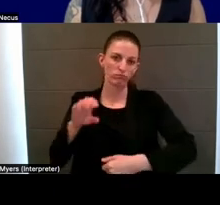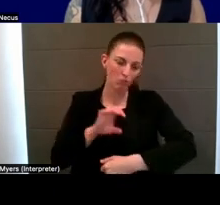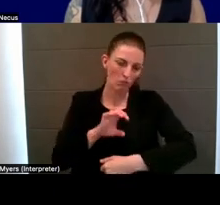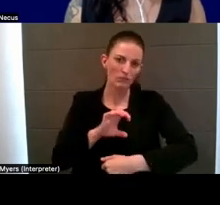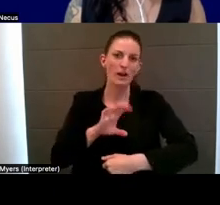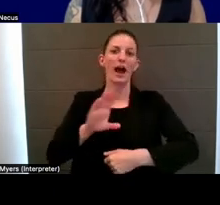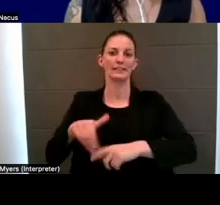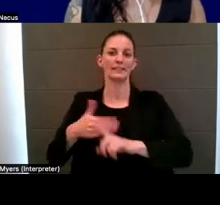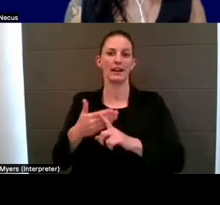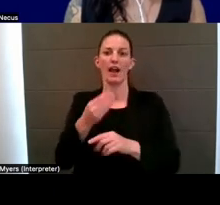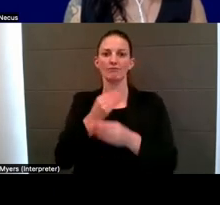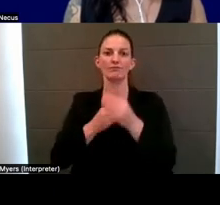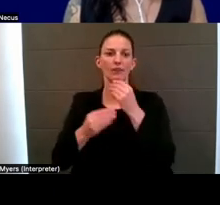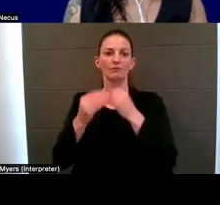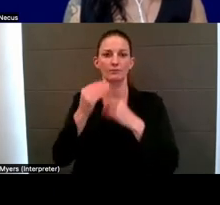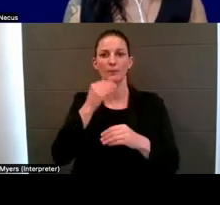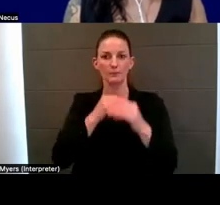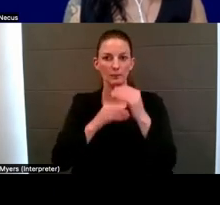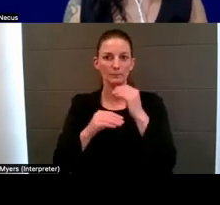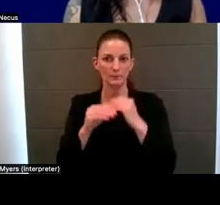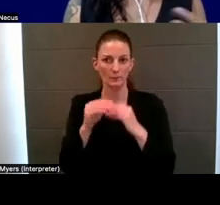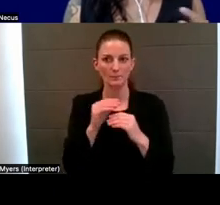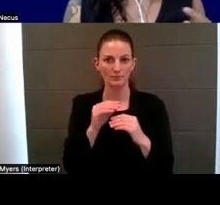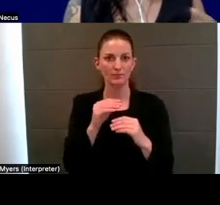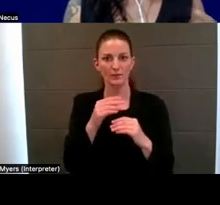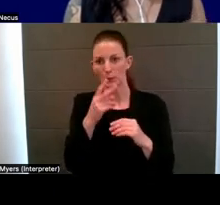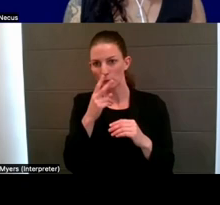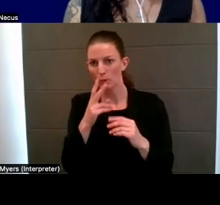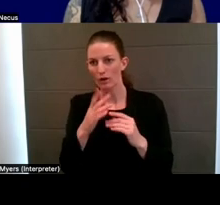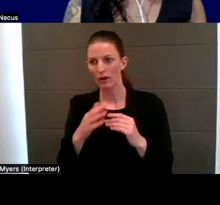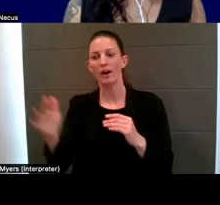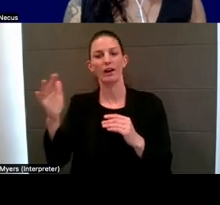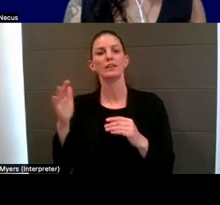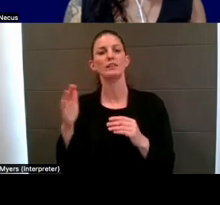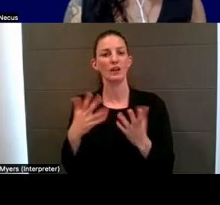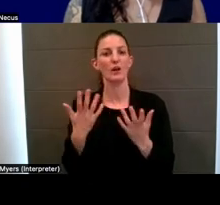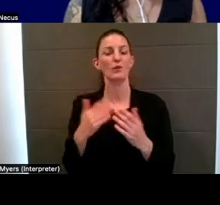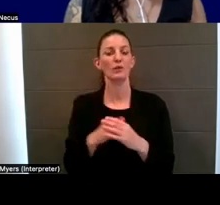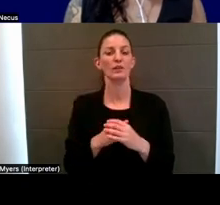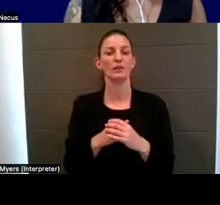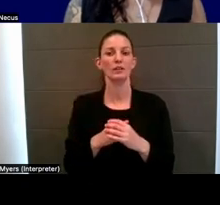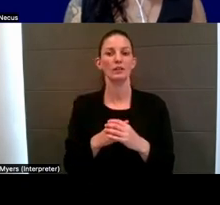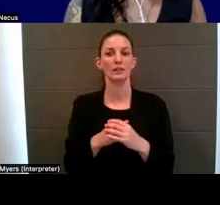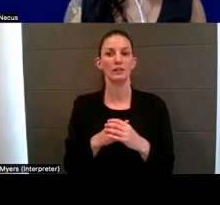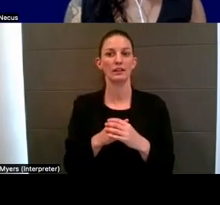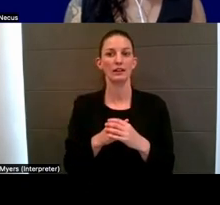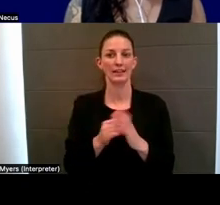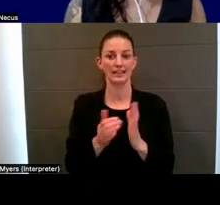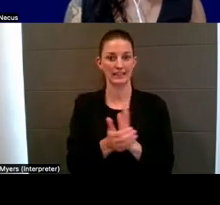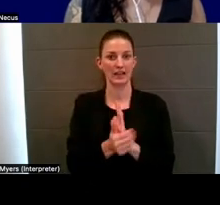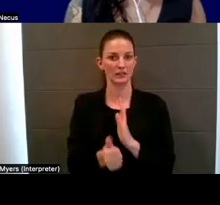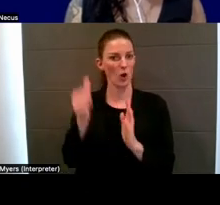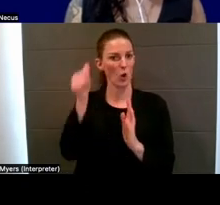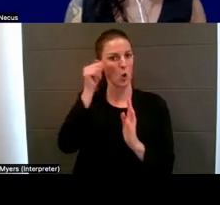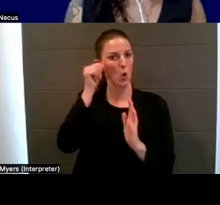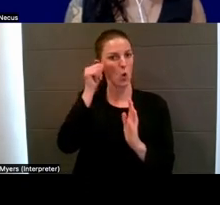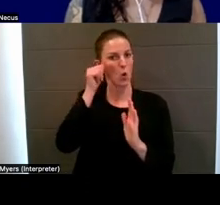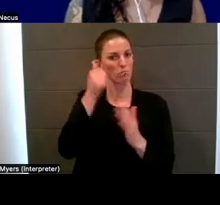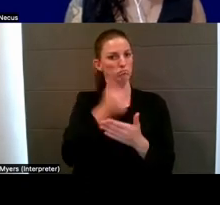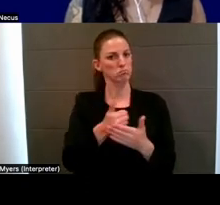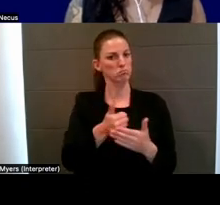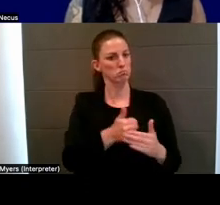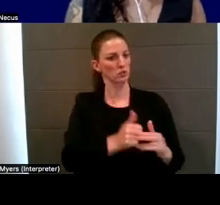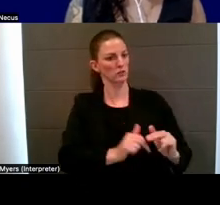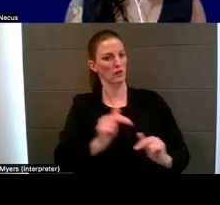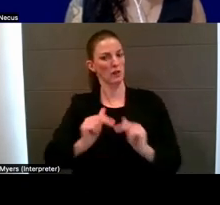the older child. So now we've considered how these skills develop. Now we need to think about how do we understand the